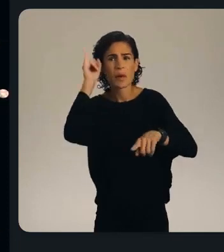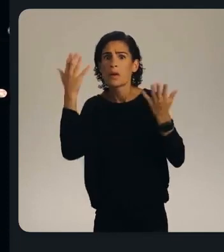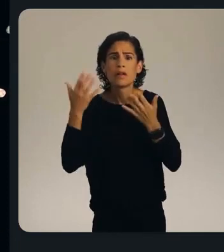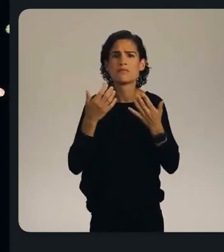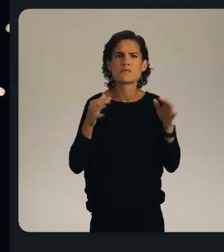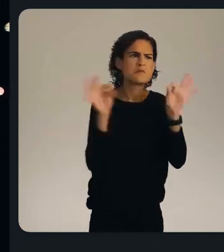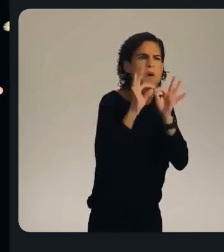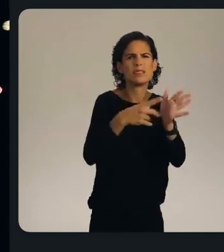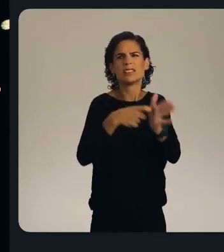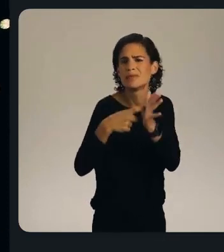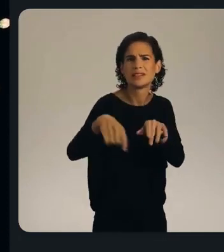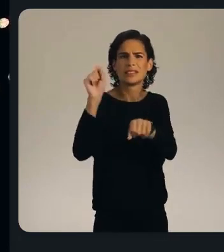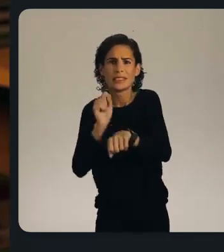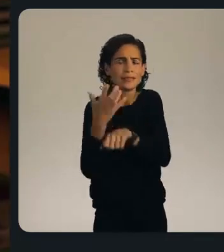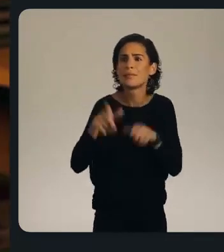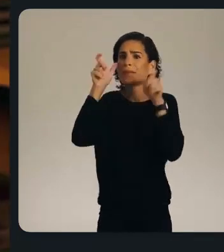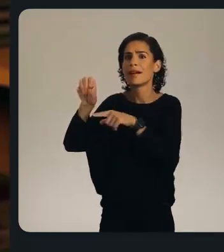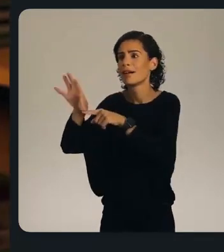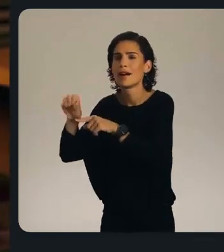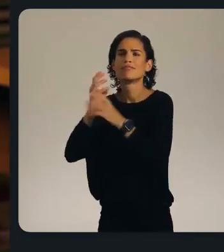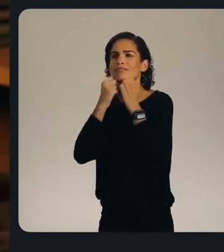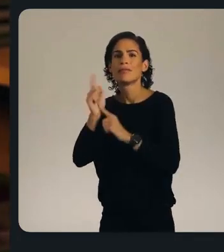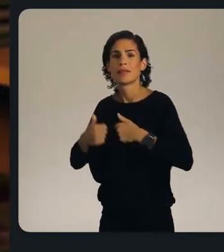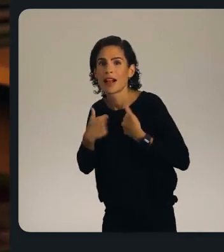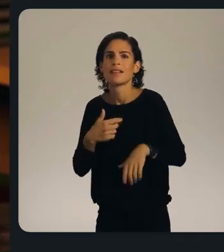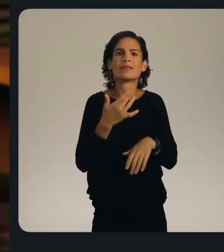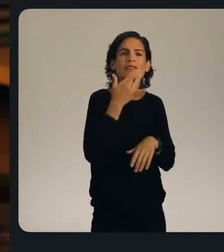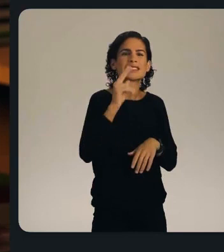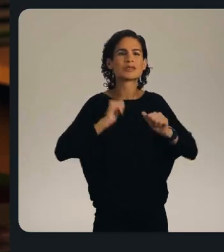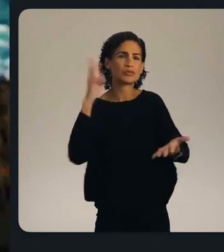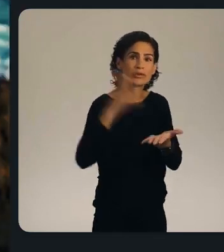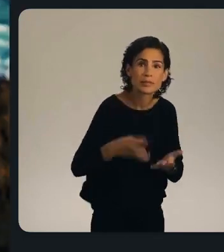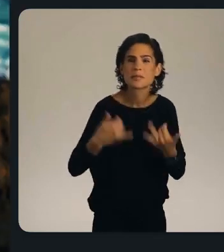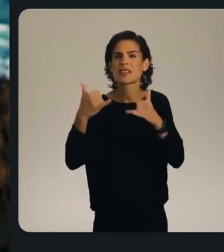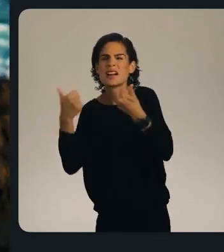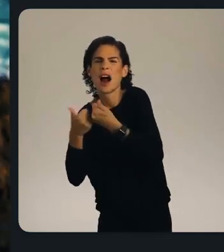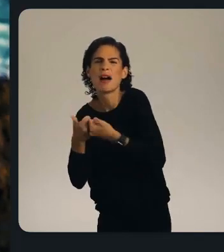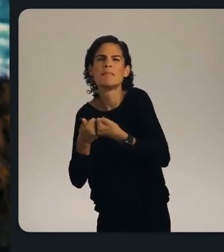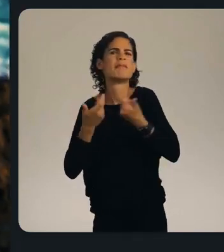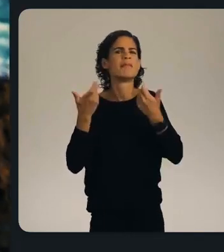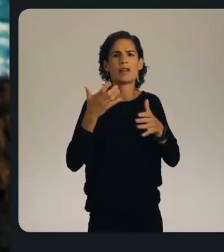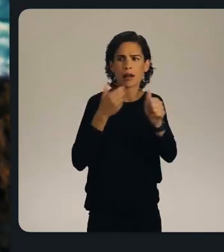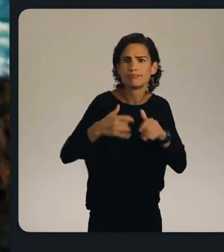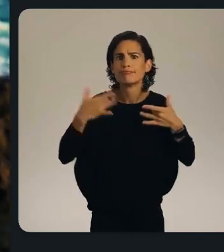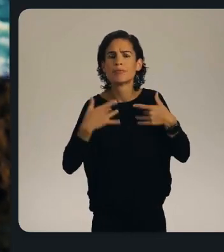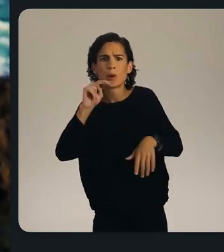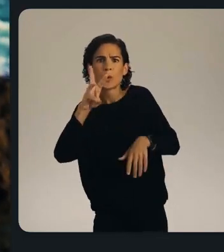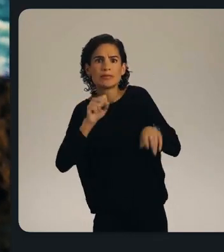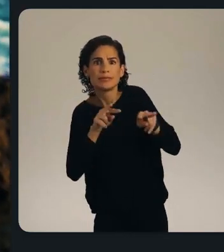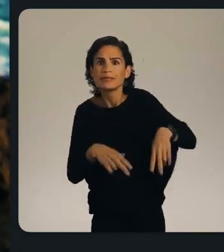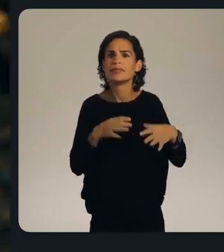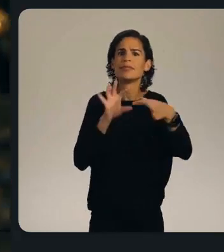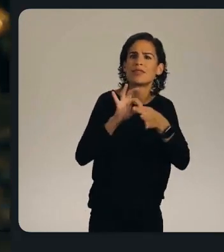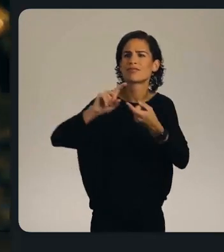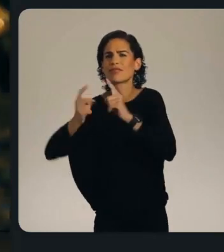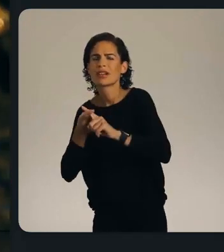demanding tasks to capturing the moments of their lives, streaming their favorite TV shows, playing their favorite games, staying up to date with the news of the world, and connecting with friends and